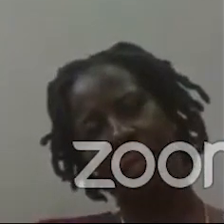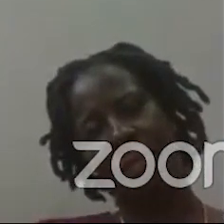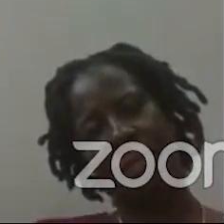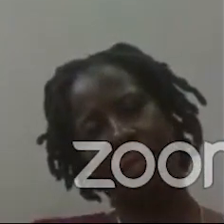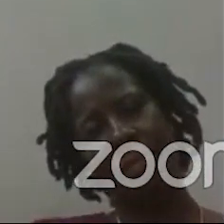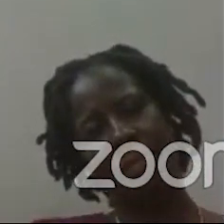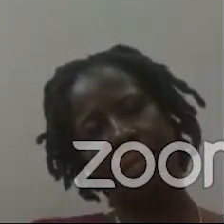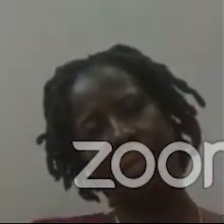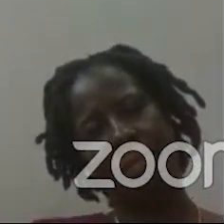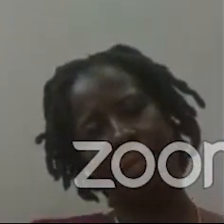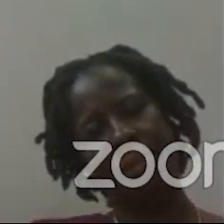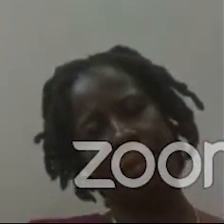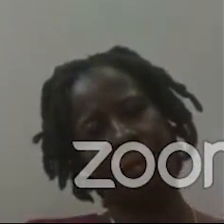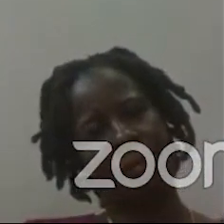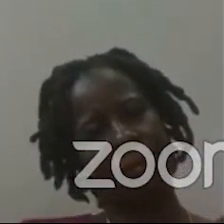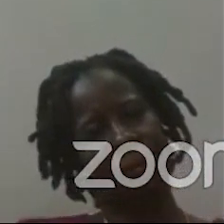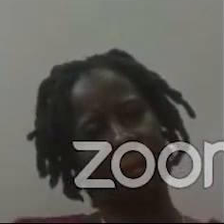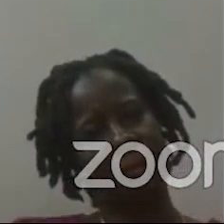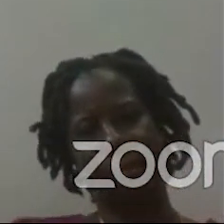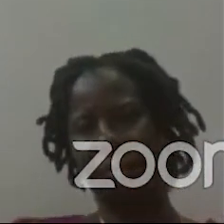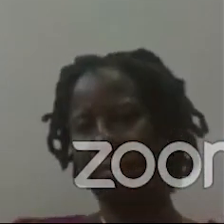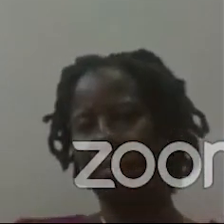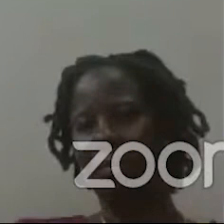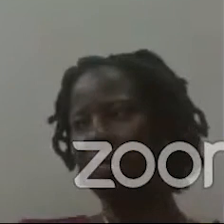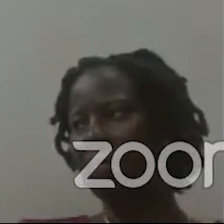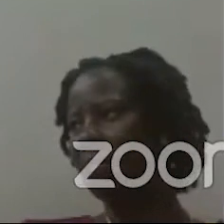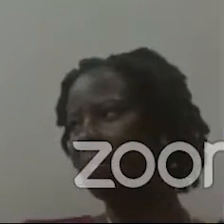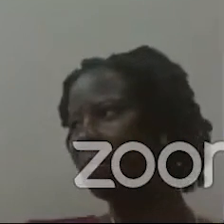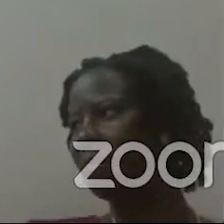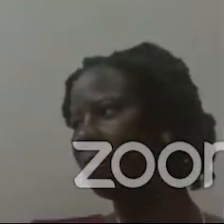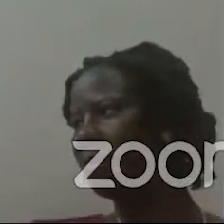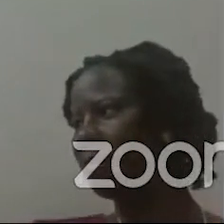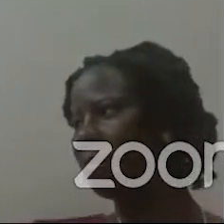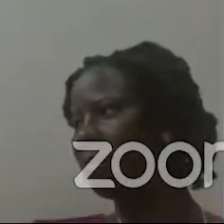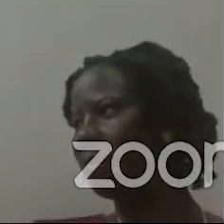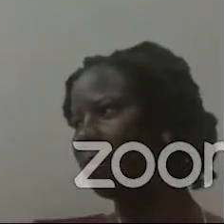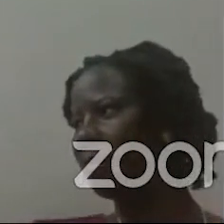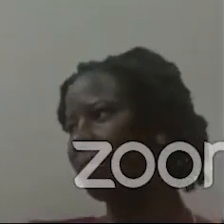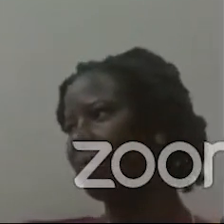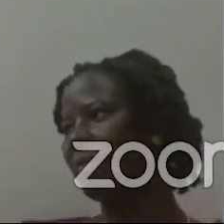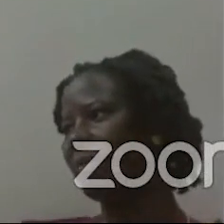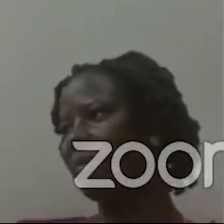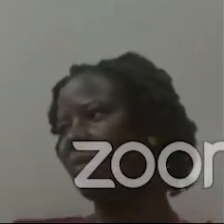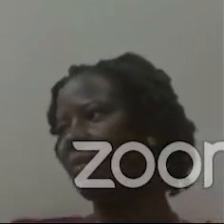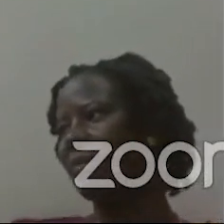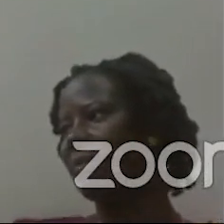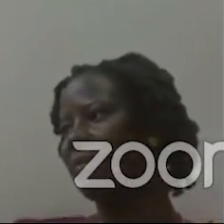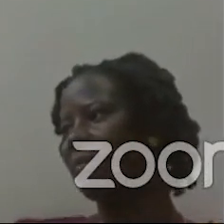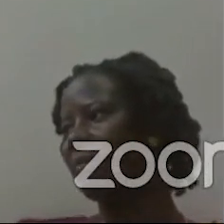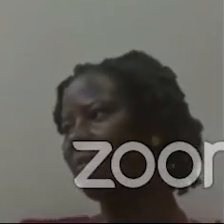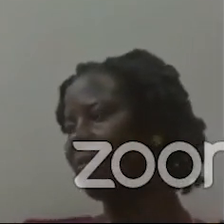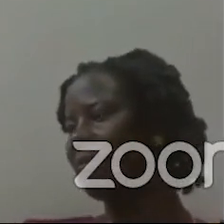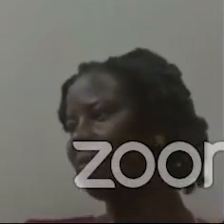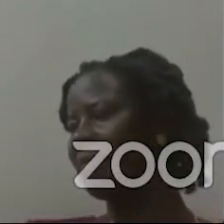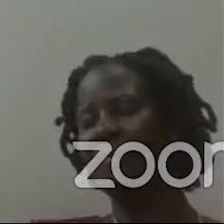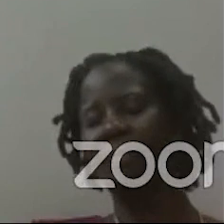board audit committee. Because of this, I make sure I read, I prepare, and I understand. And I make sure